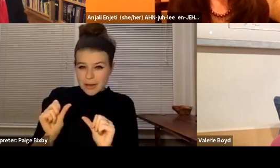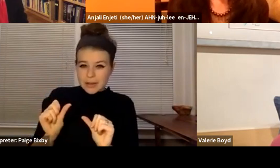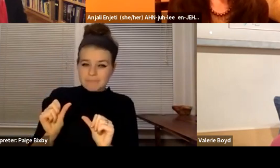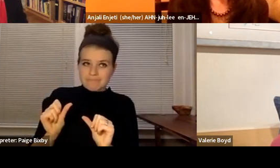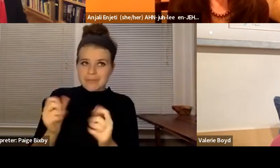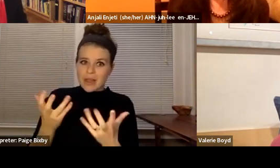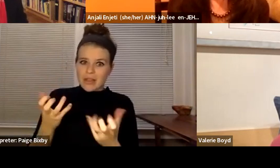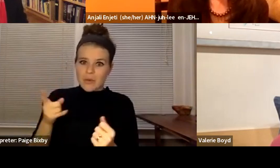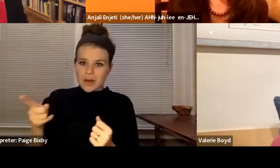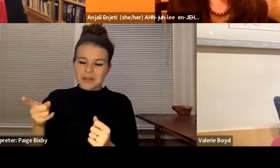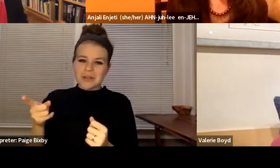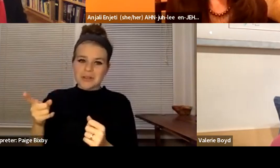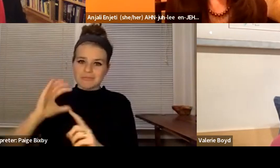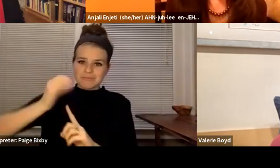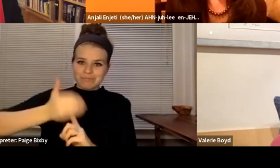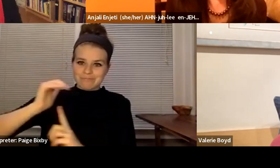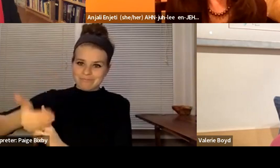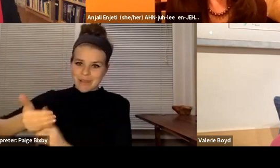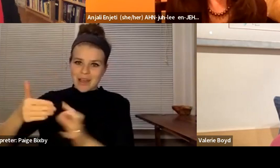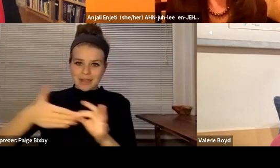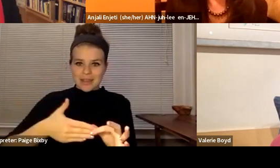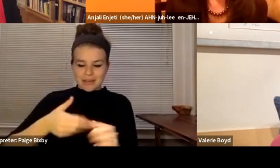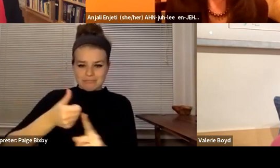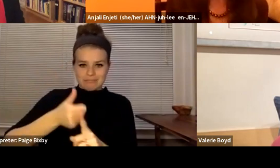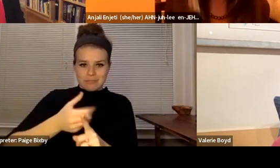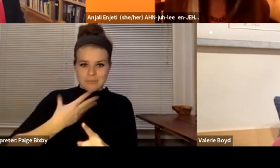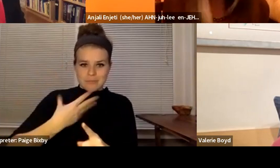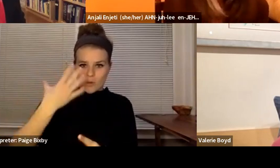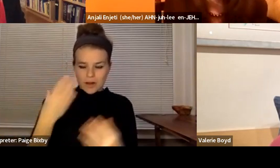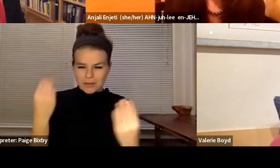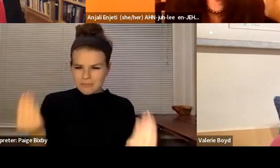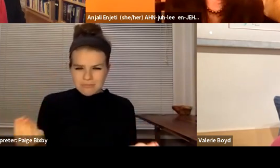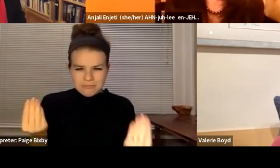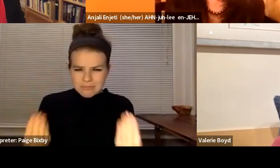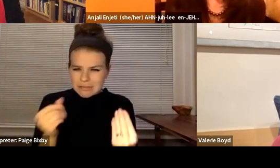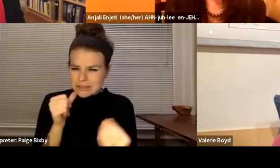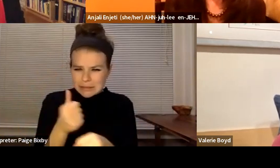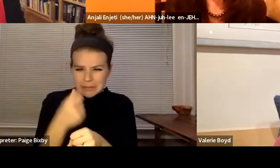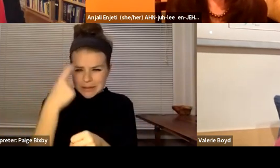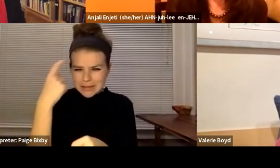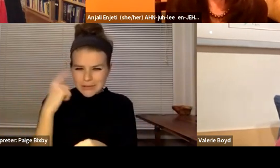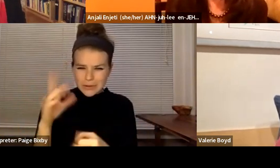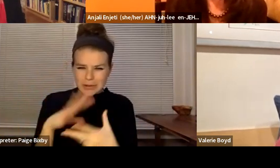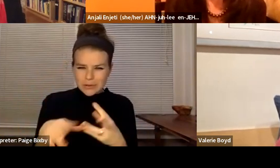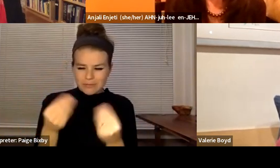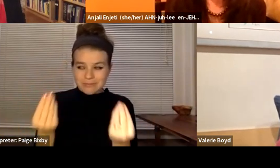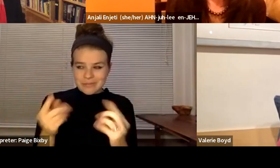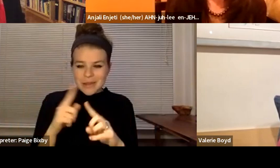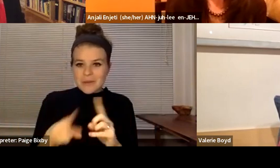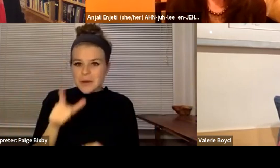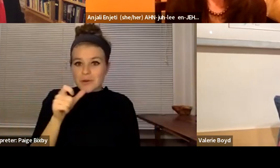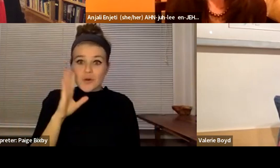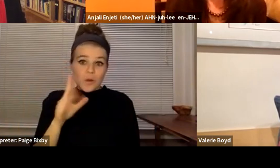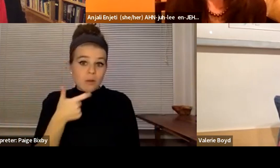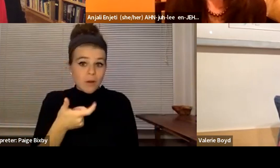wanted her to cast the leads as white, but does not even make sense with the story. But there was like, you know, but who's going to go watch it if